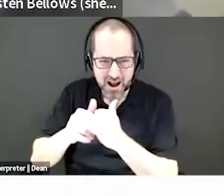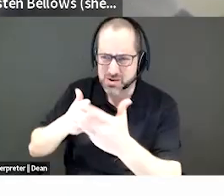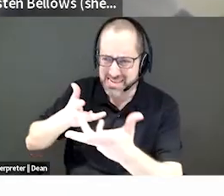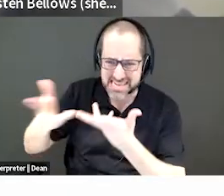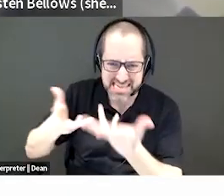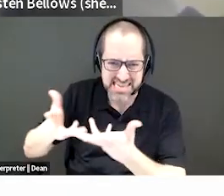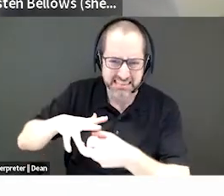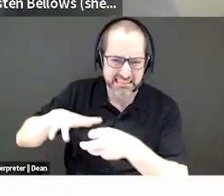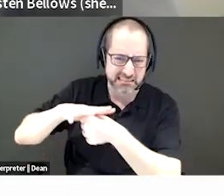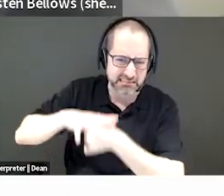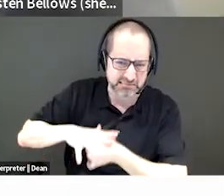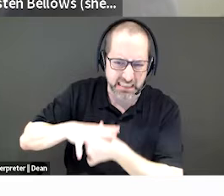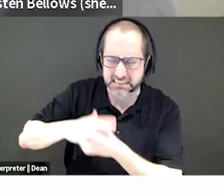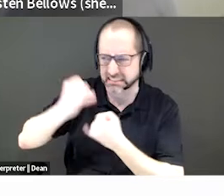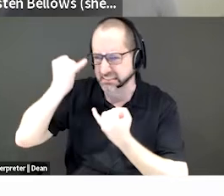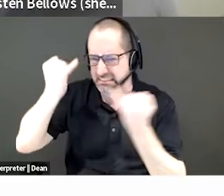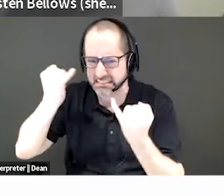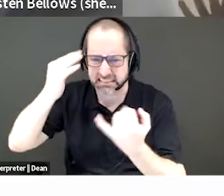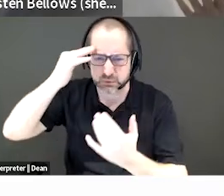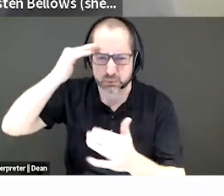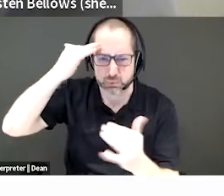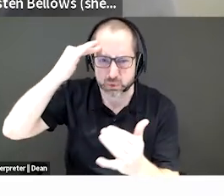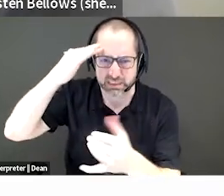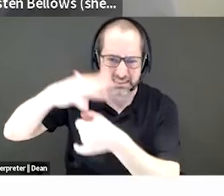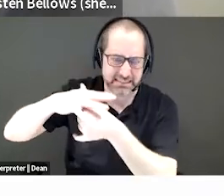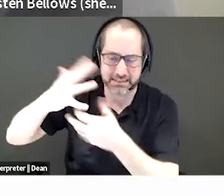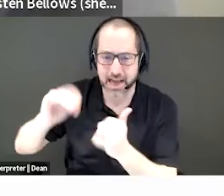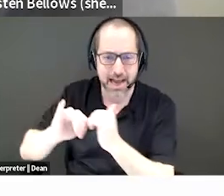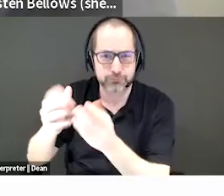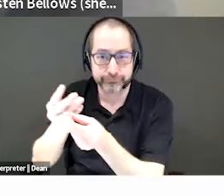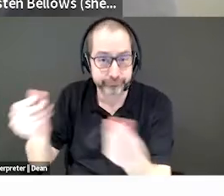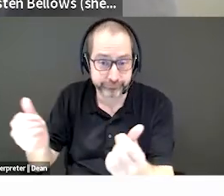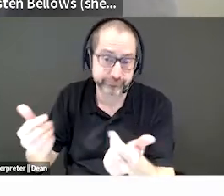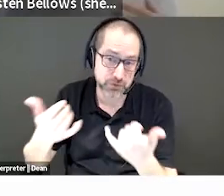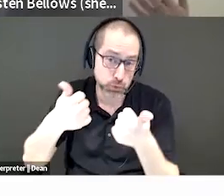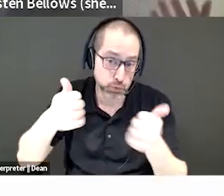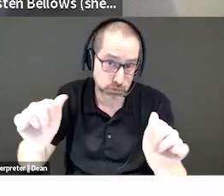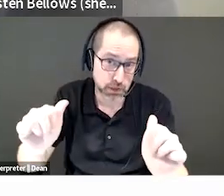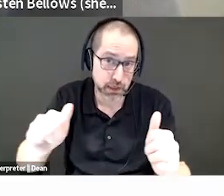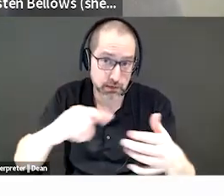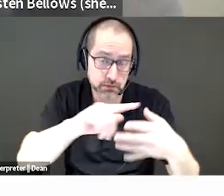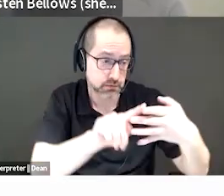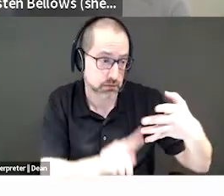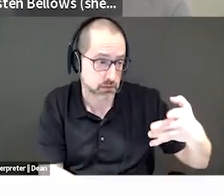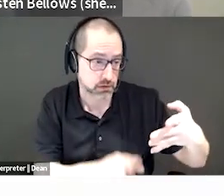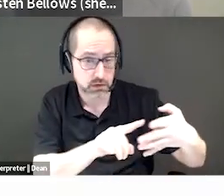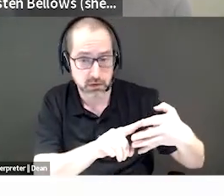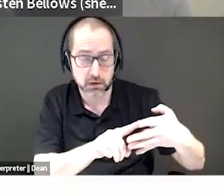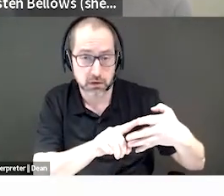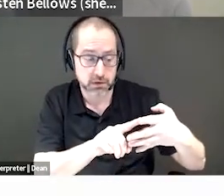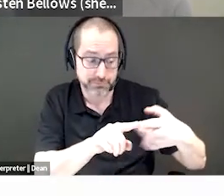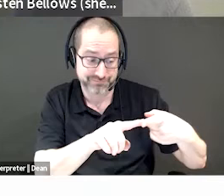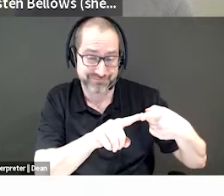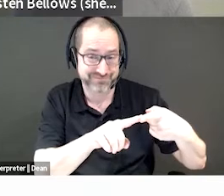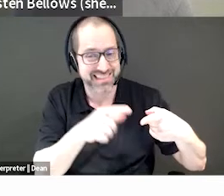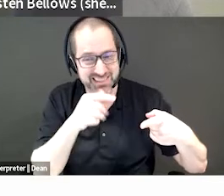hopefully some of these work for you. So first thing, and I know that this is always easier said than done,